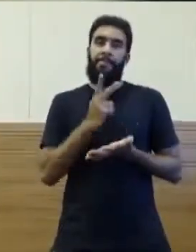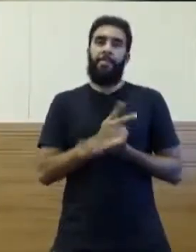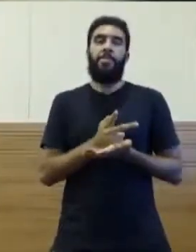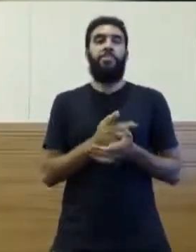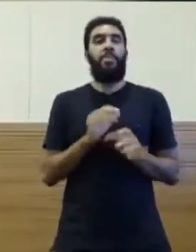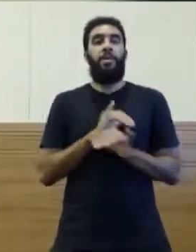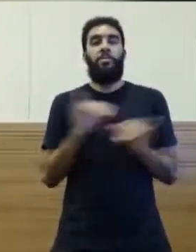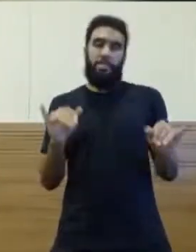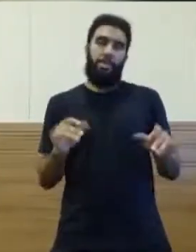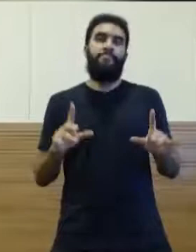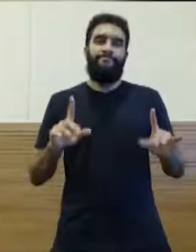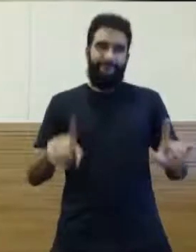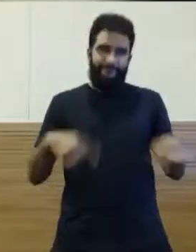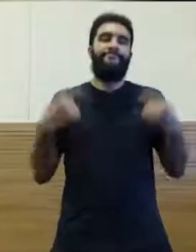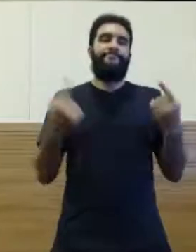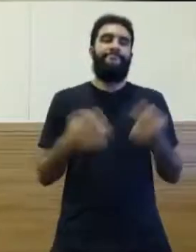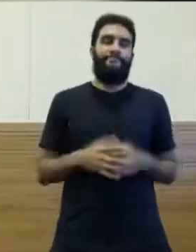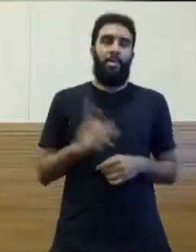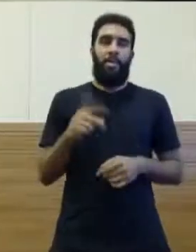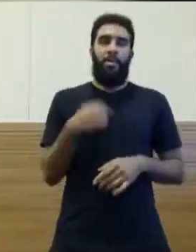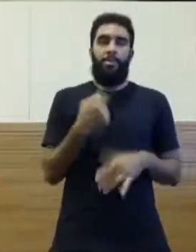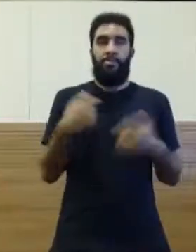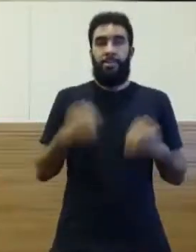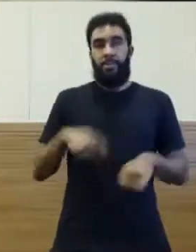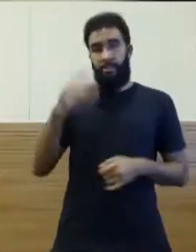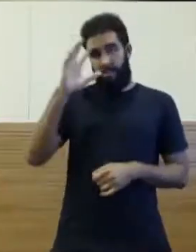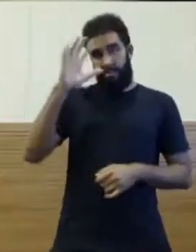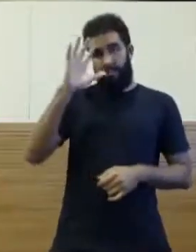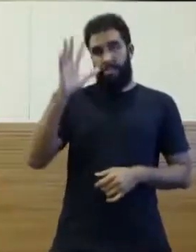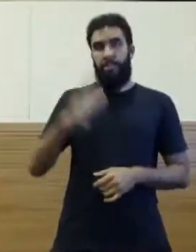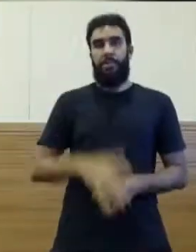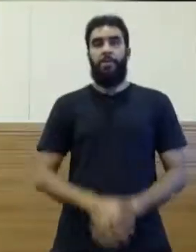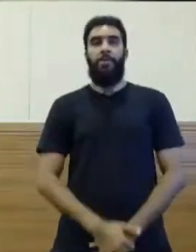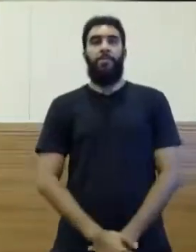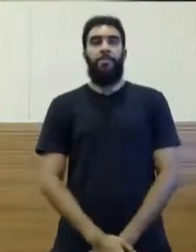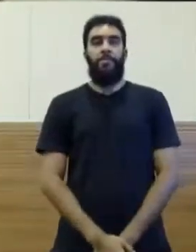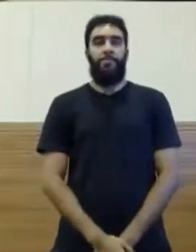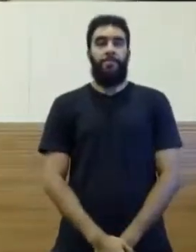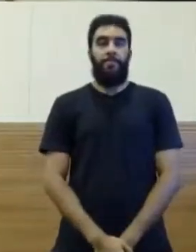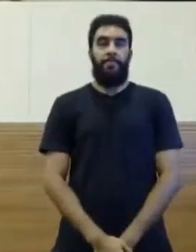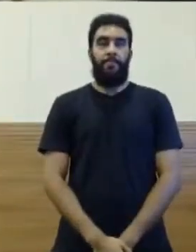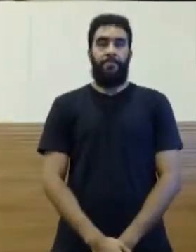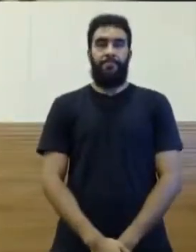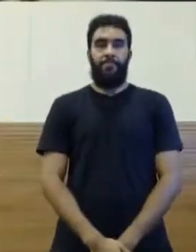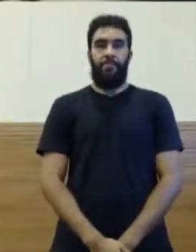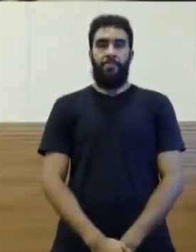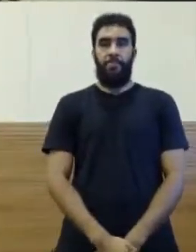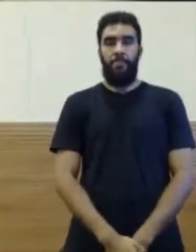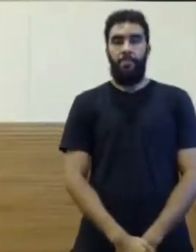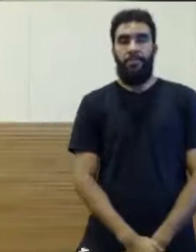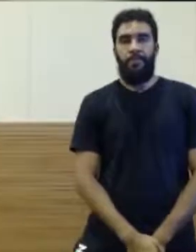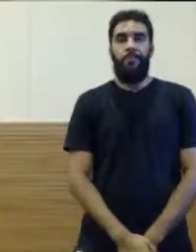quick comments, even if it's to say that it is a challenge and we have to think about it.